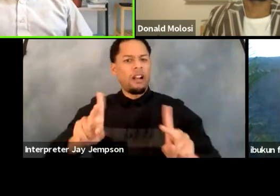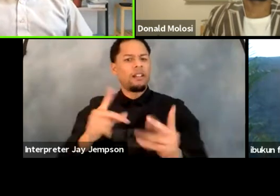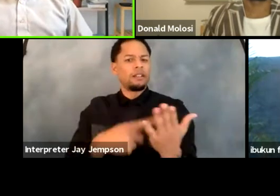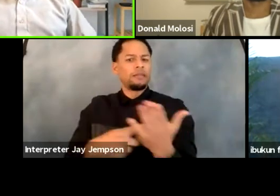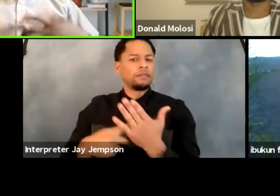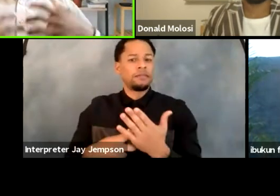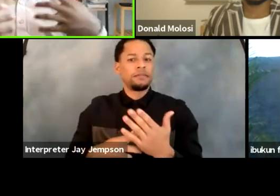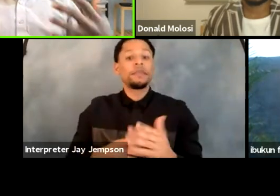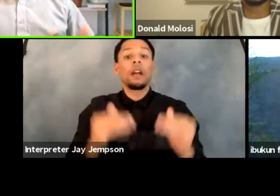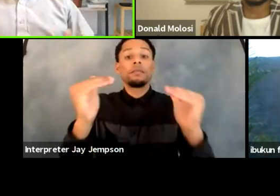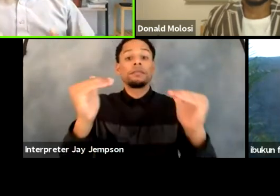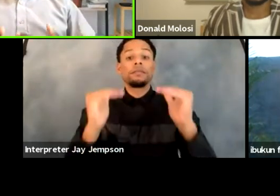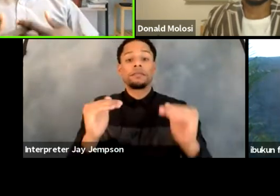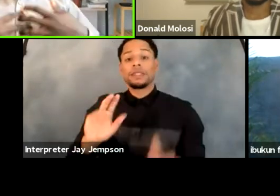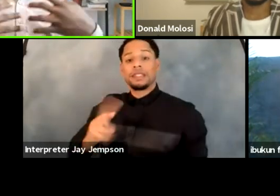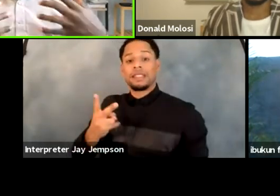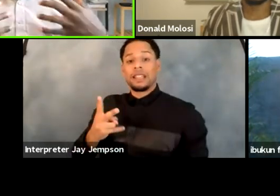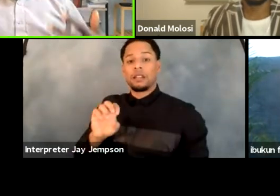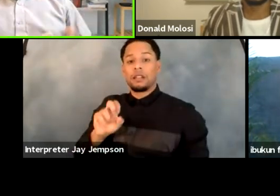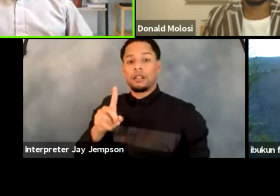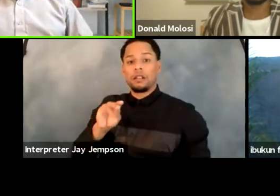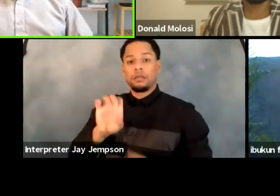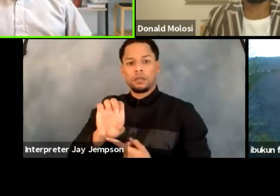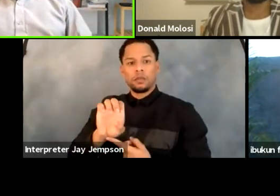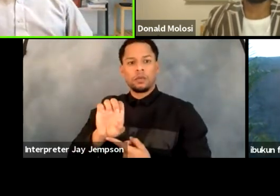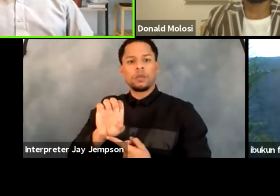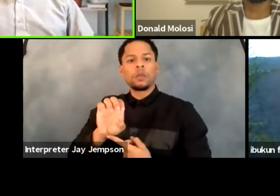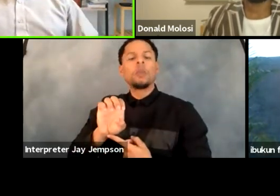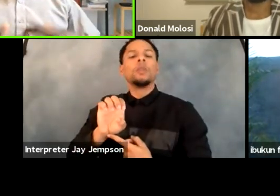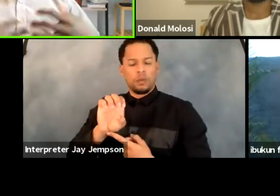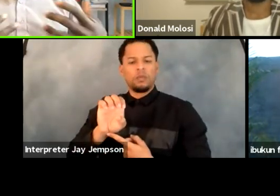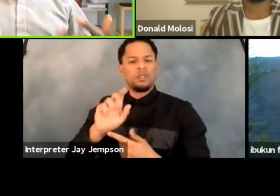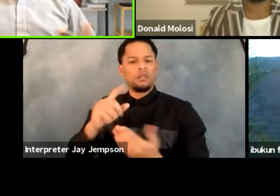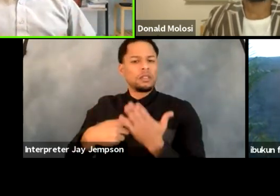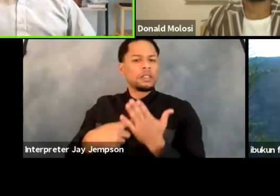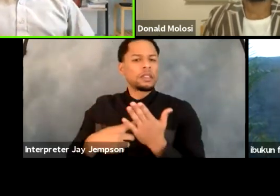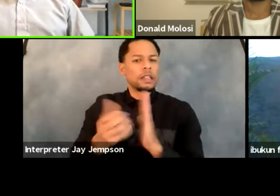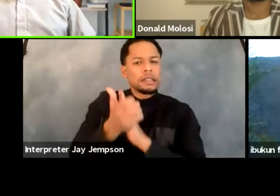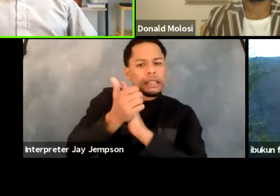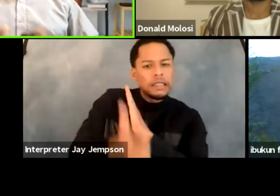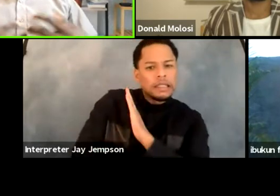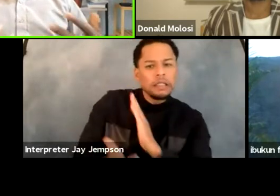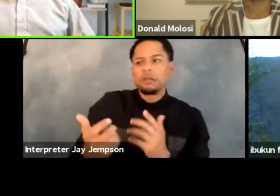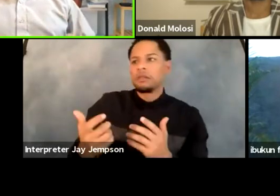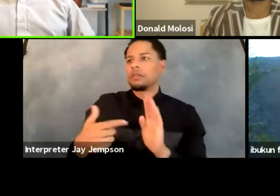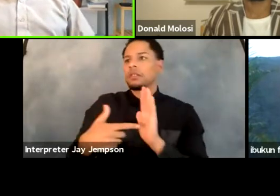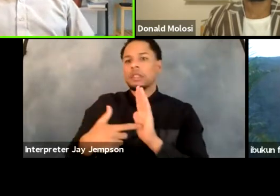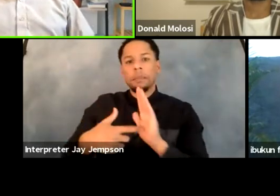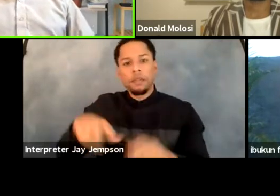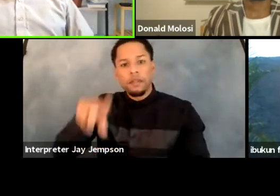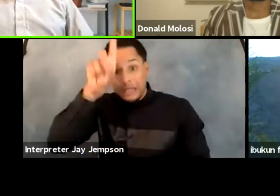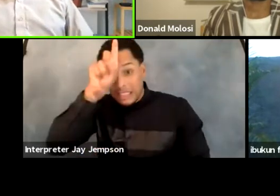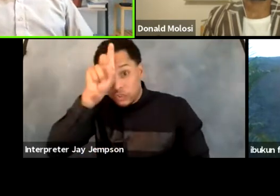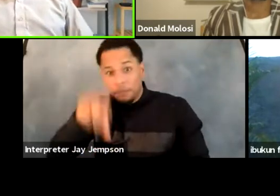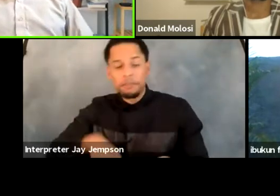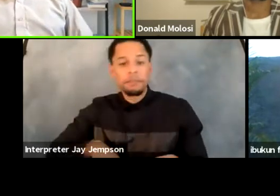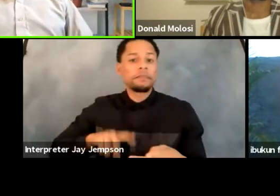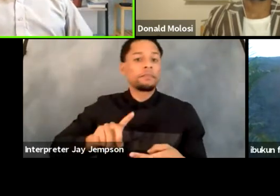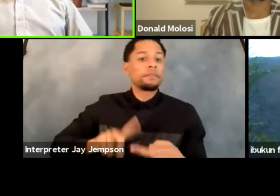episode also went into talking about dramaturgical skills from Egypt, Nigeria,